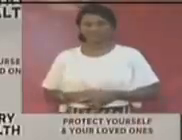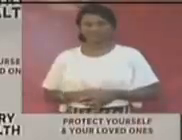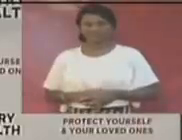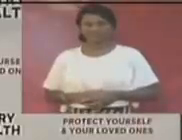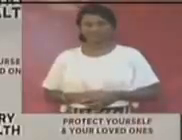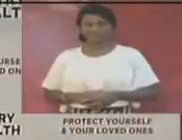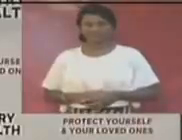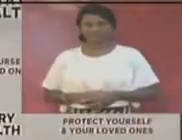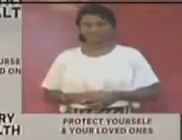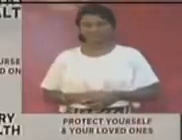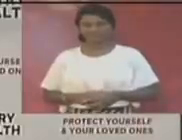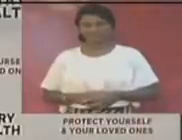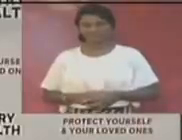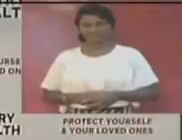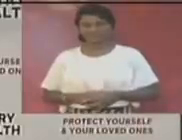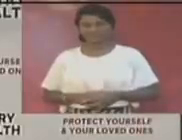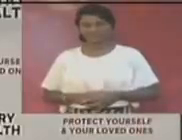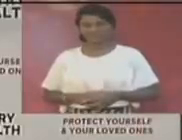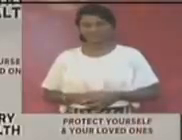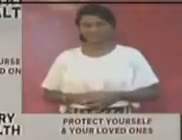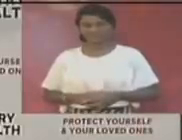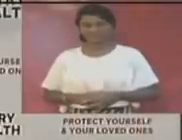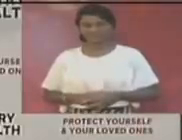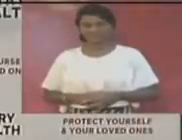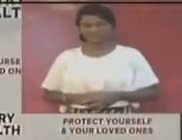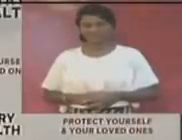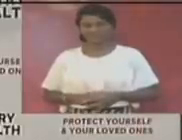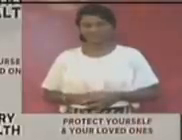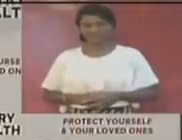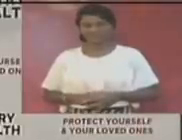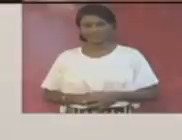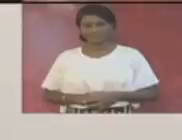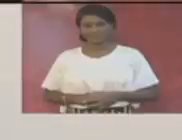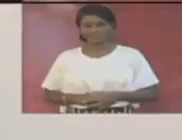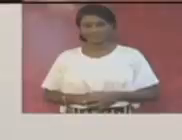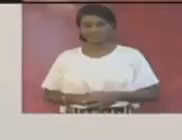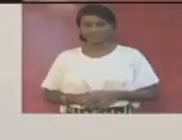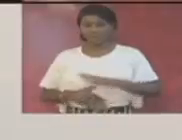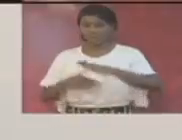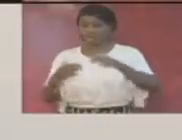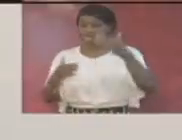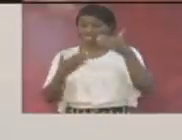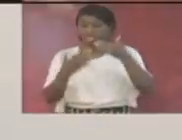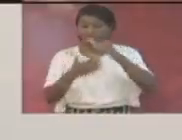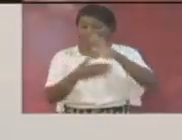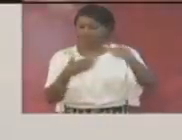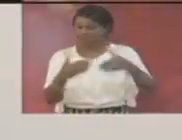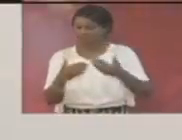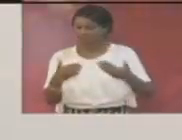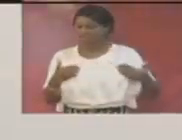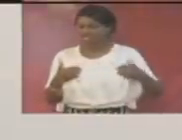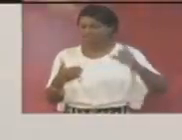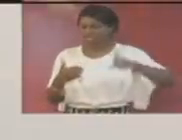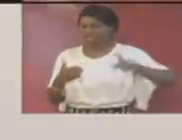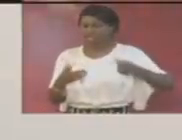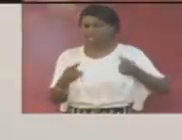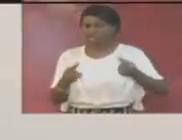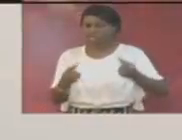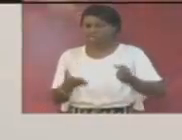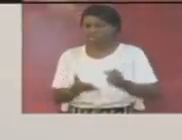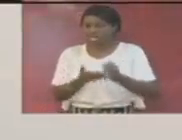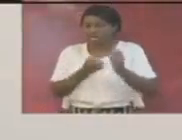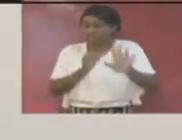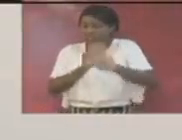Thank you very much, Dr. Mohammed, for the reminder of all the things that we need to do as members of the public to help